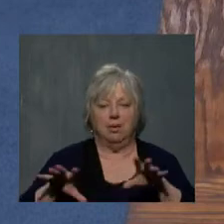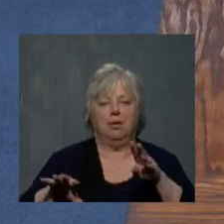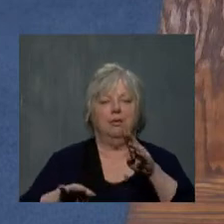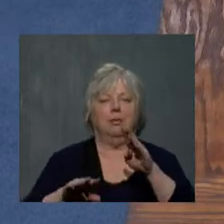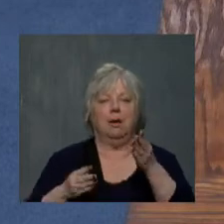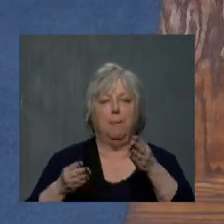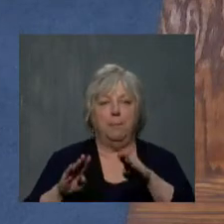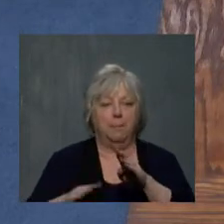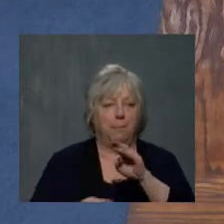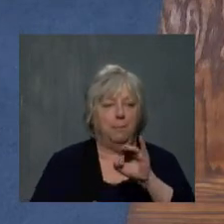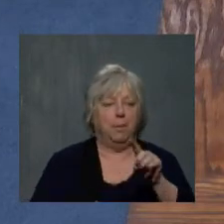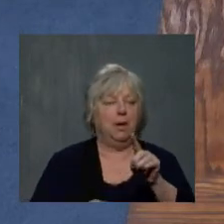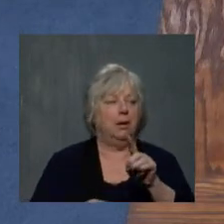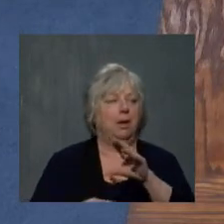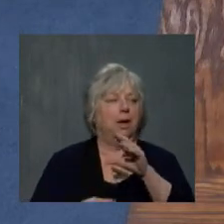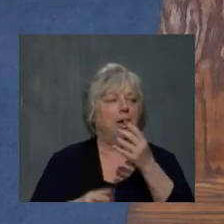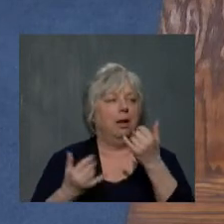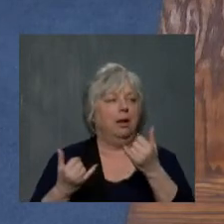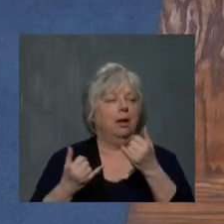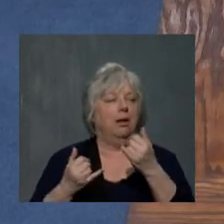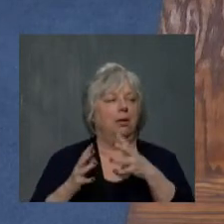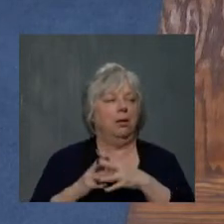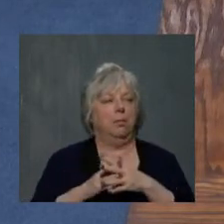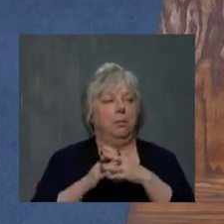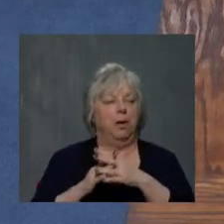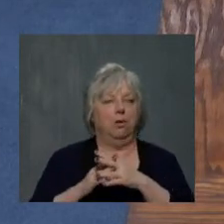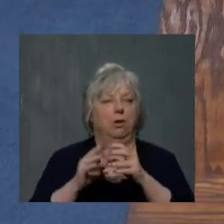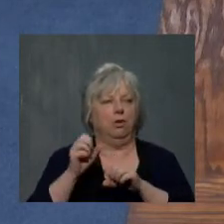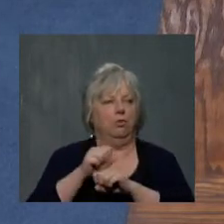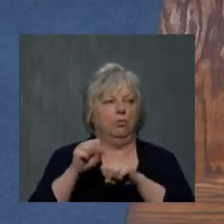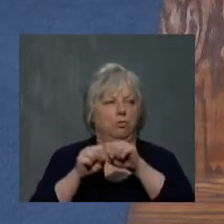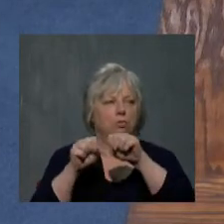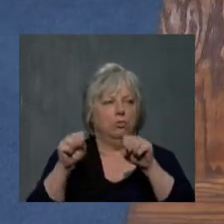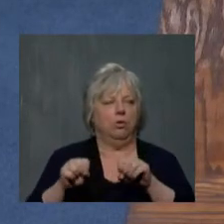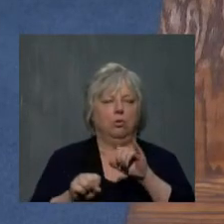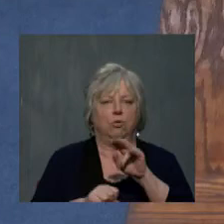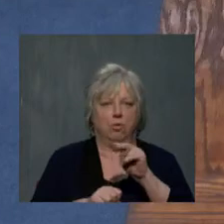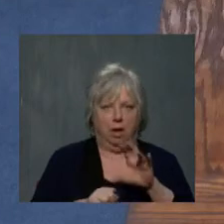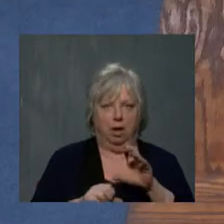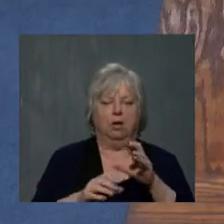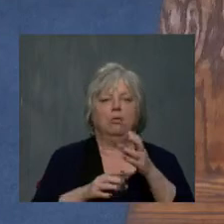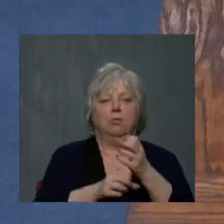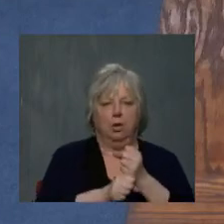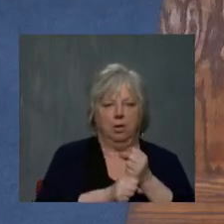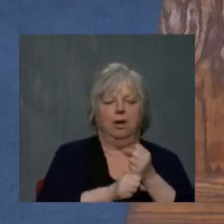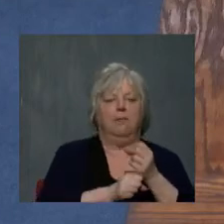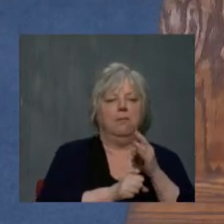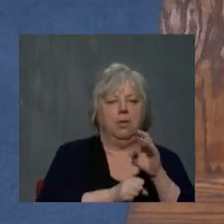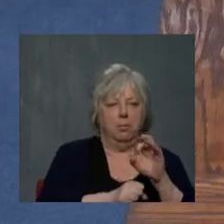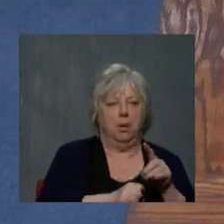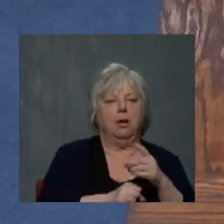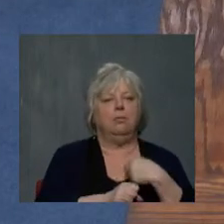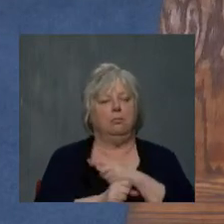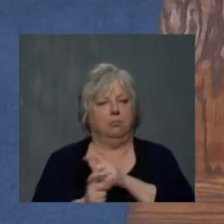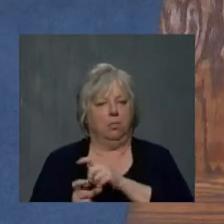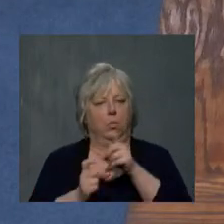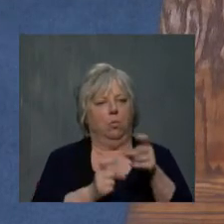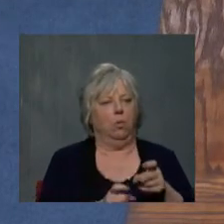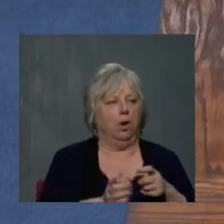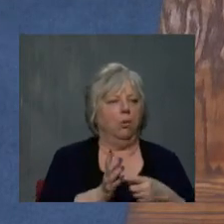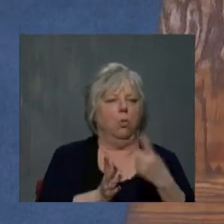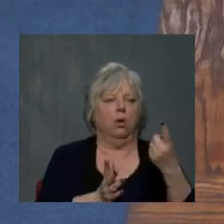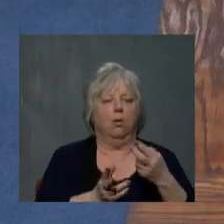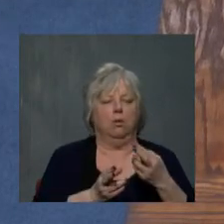now the American Structure Inc. has got the bid and is being awarded the bid once